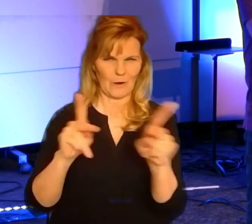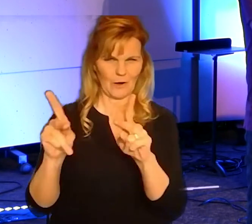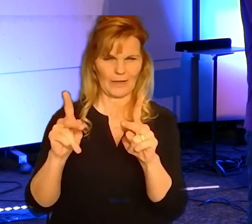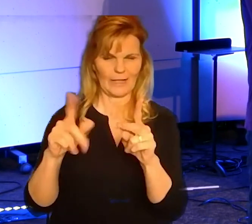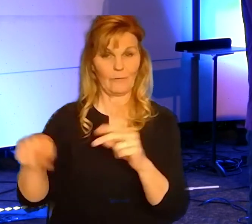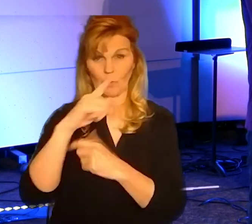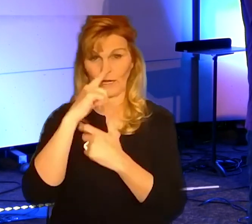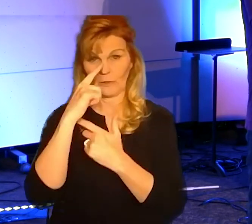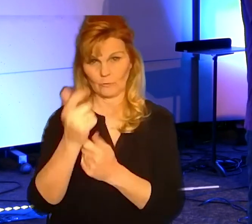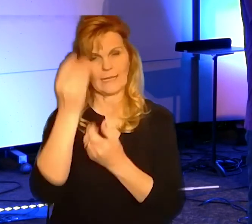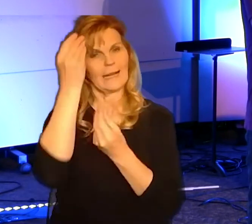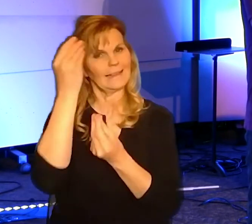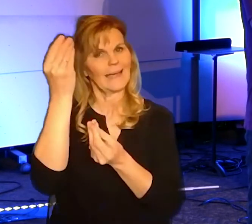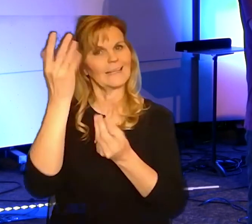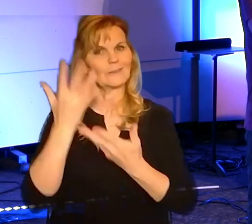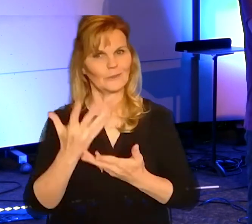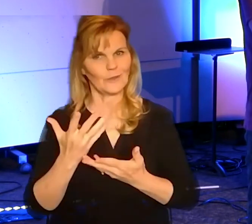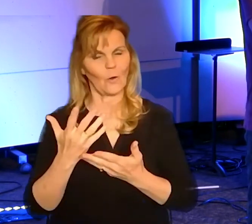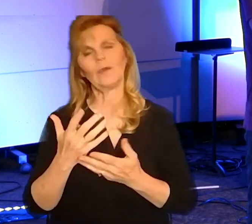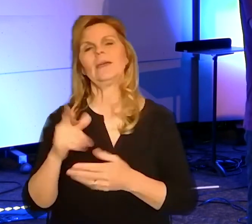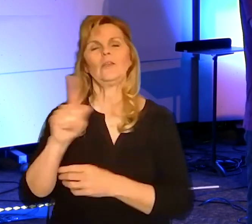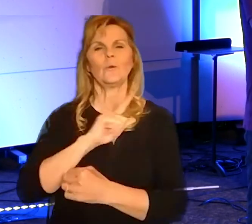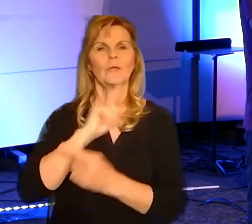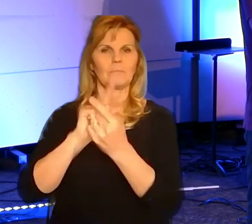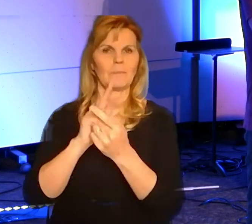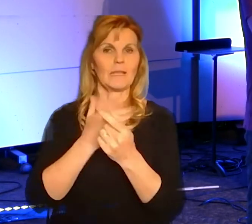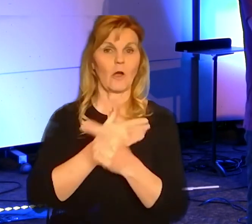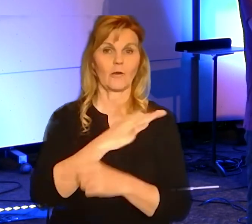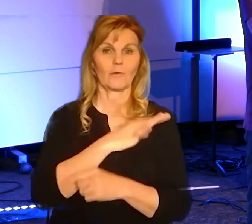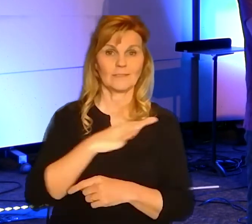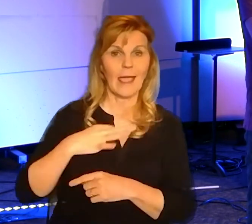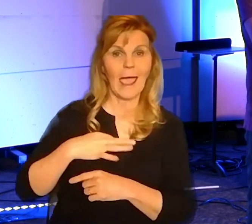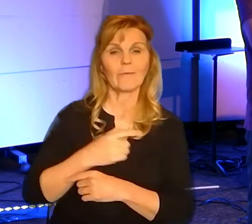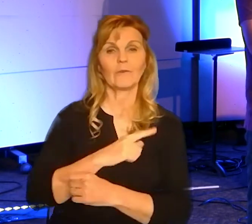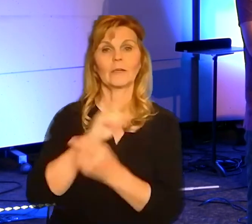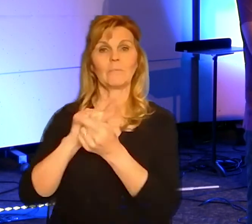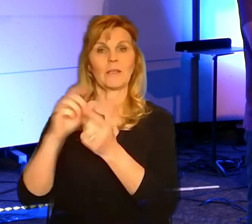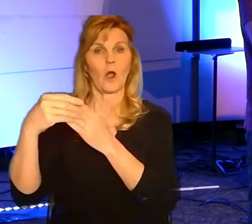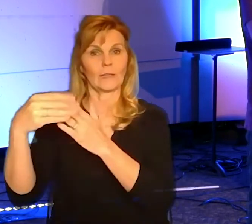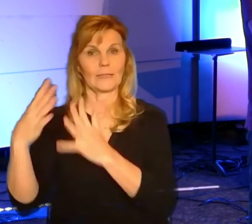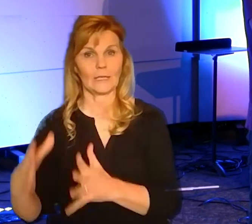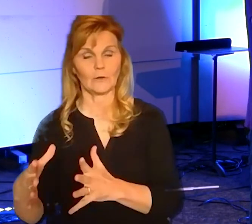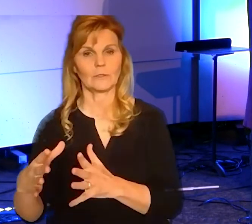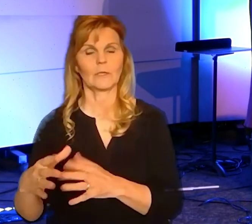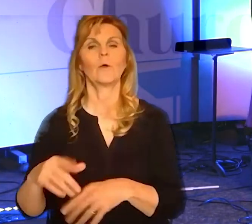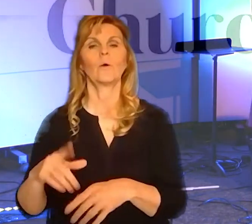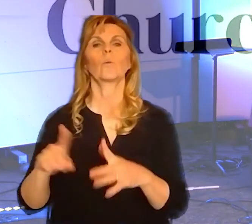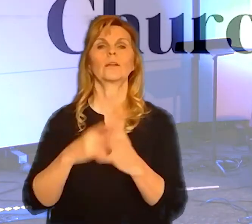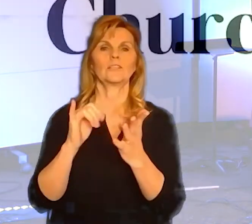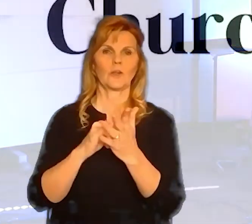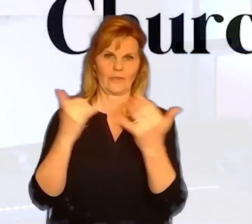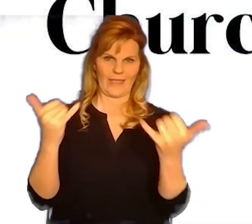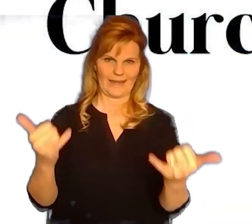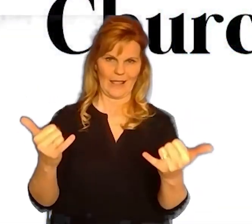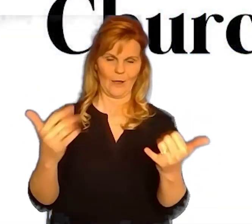to get to know some of our staff and leaders and pastors here at the church. So click on that. We're going to start that right now.